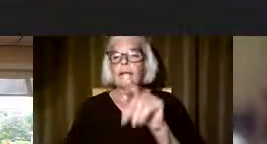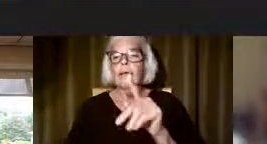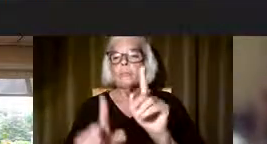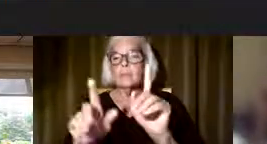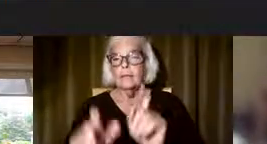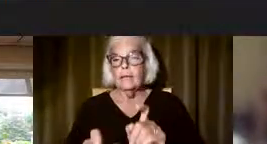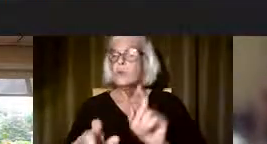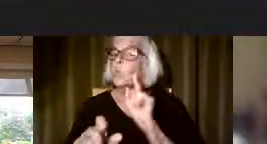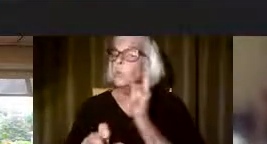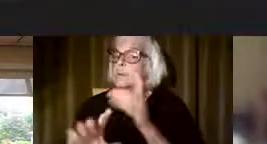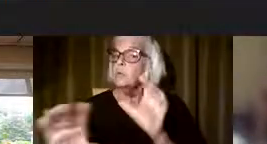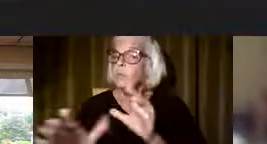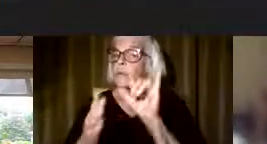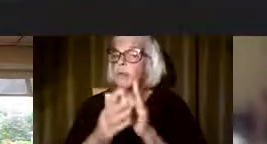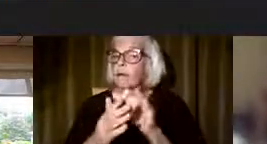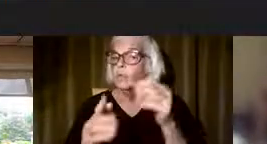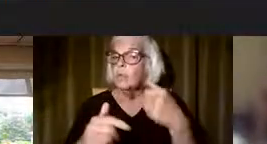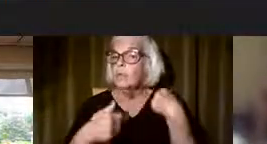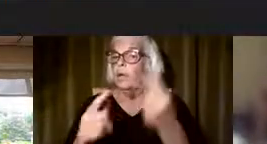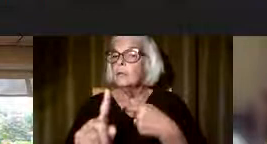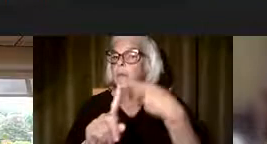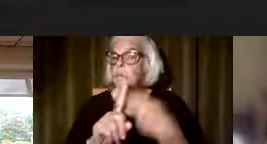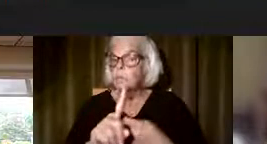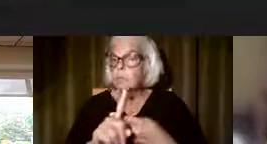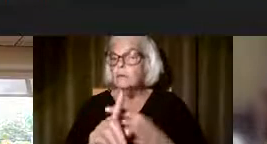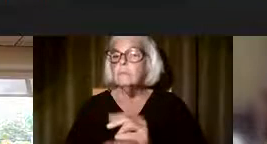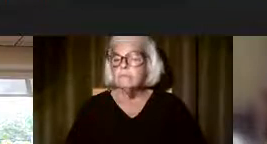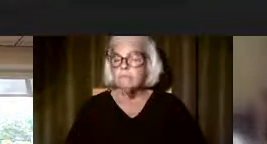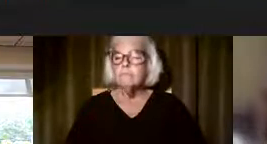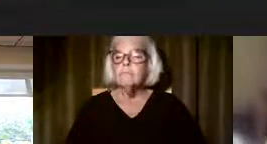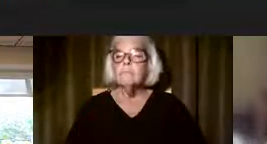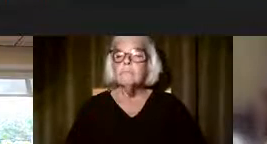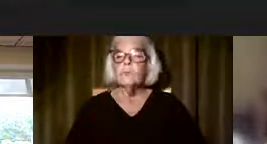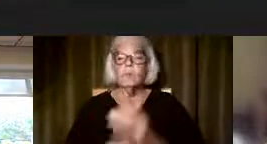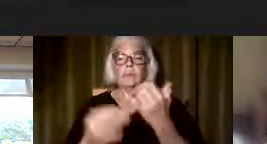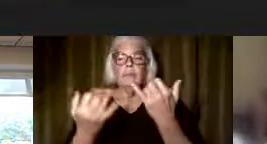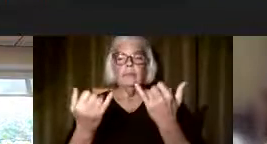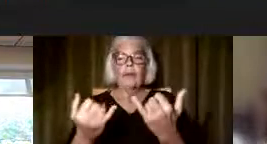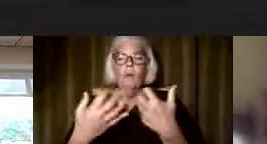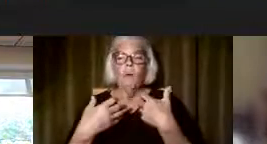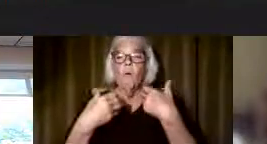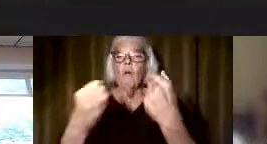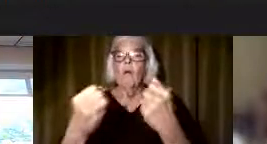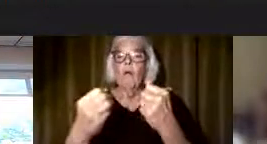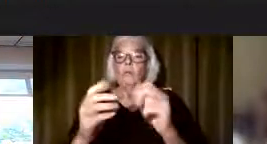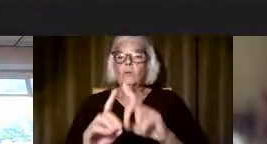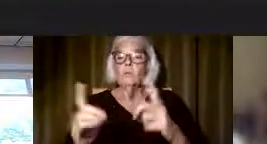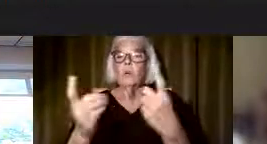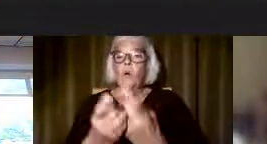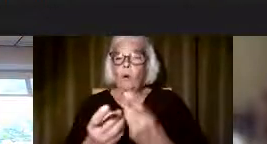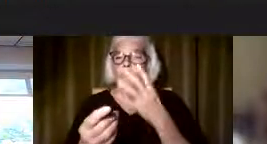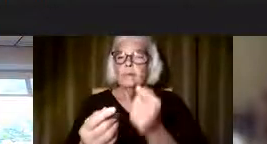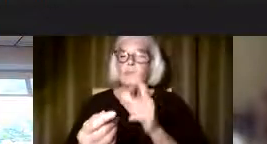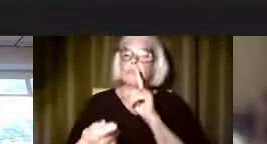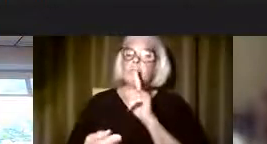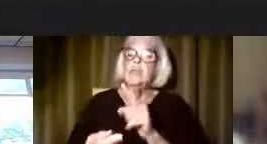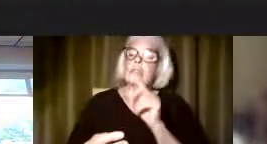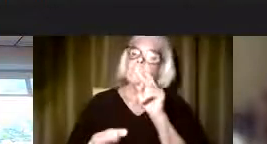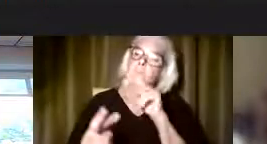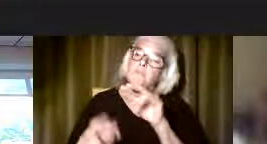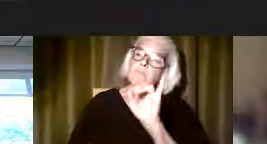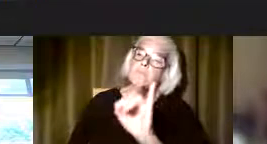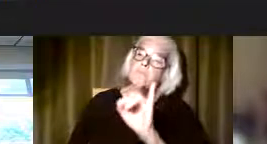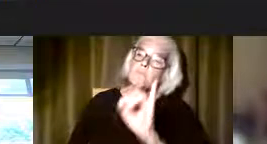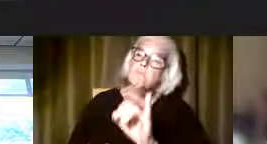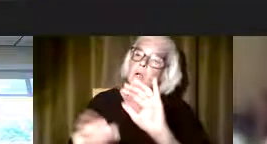And we're at a place now where the health department is looking at our community testing sites as it's served a purpose, and it's been kind of a